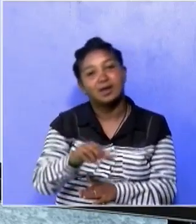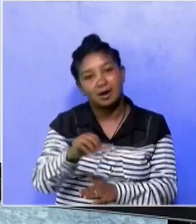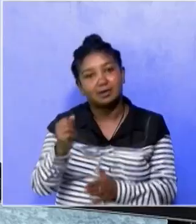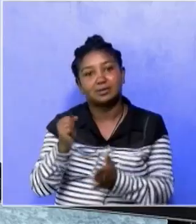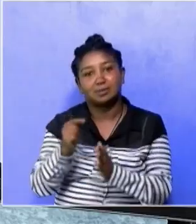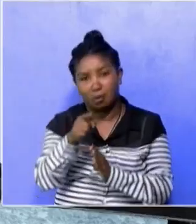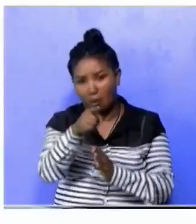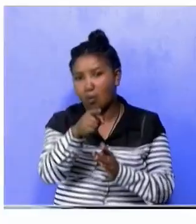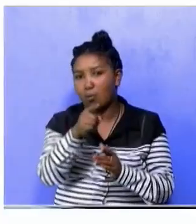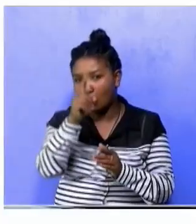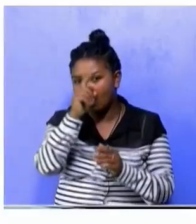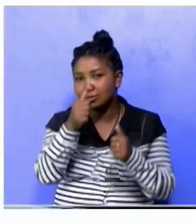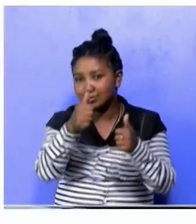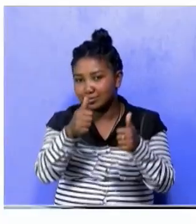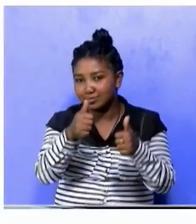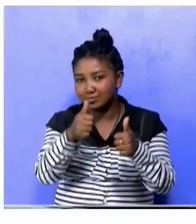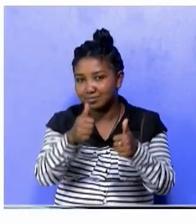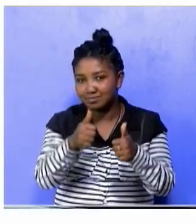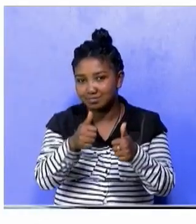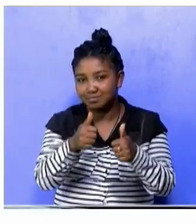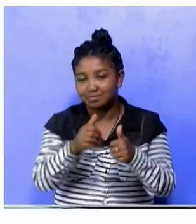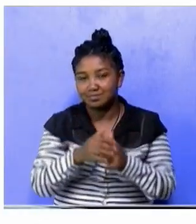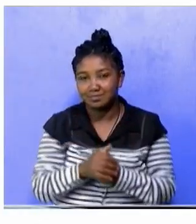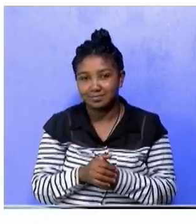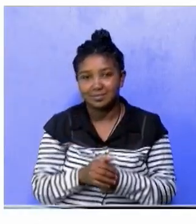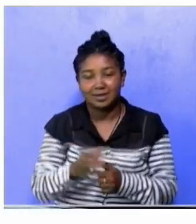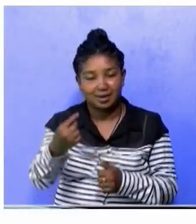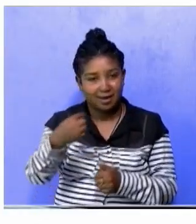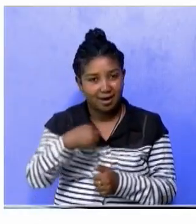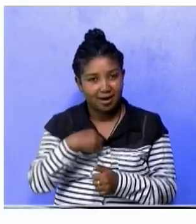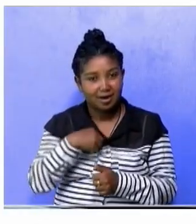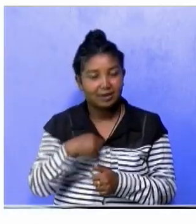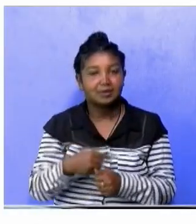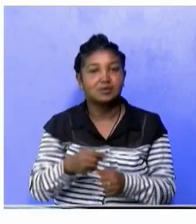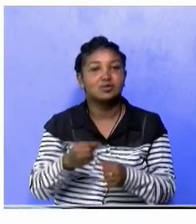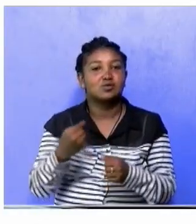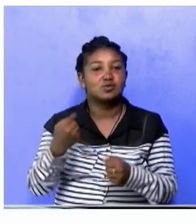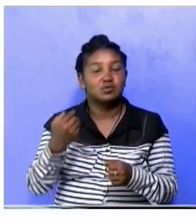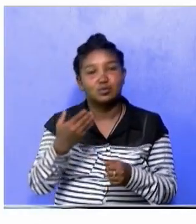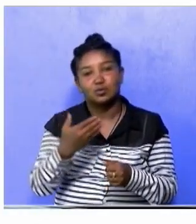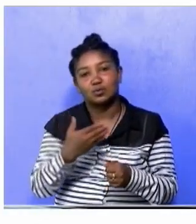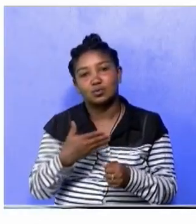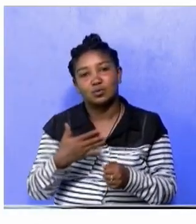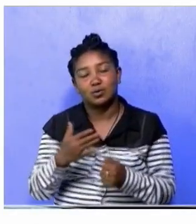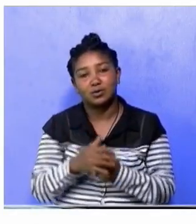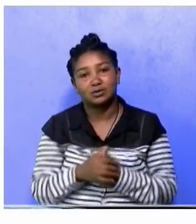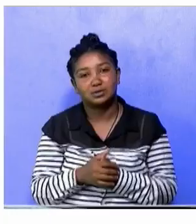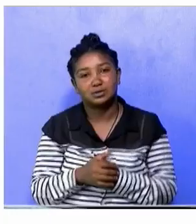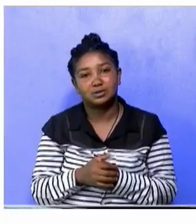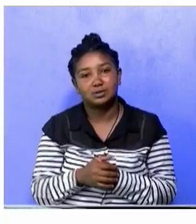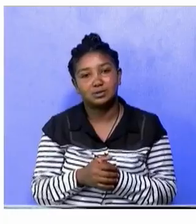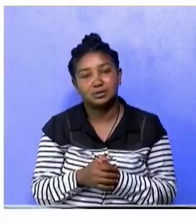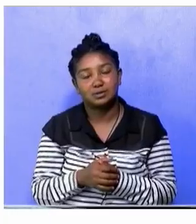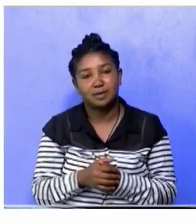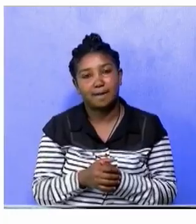exactly. Possible. That is good. Yeah. I washed